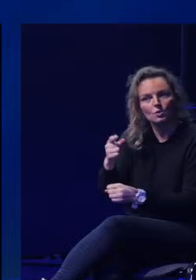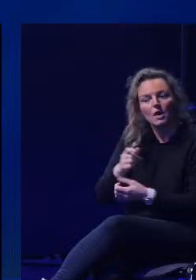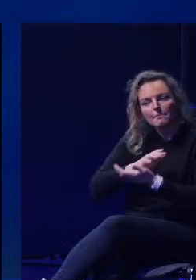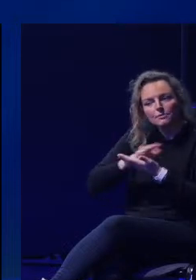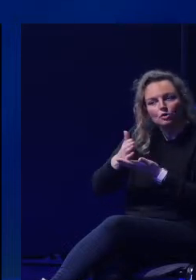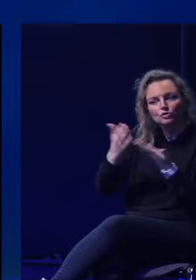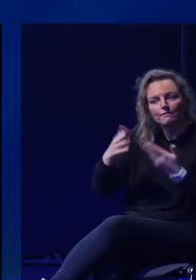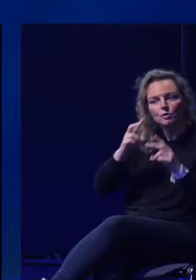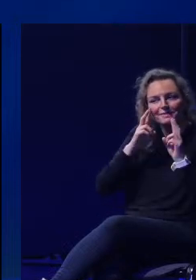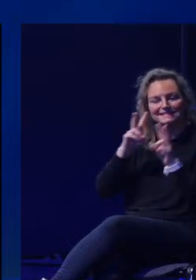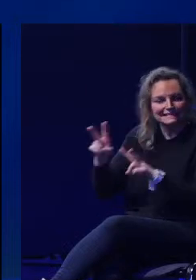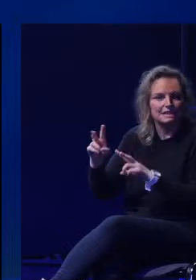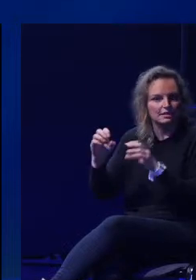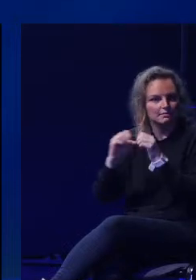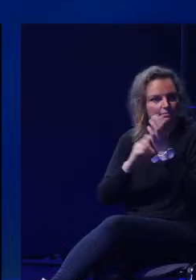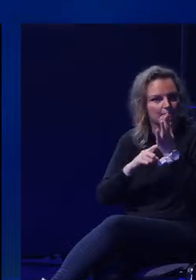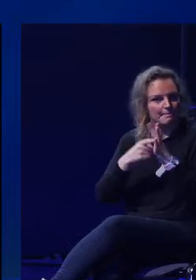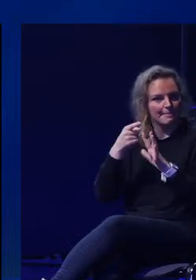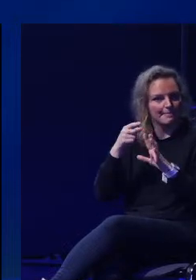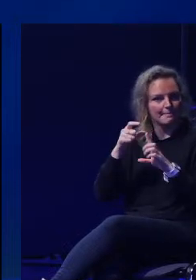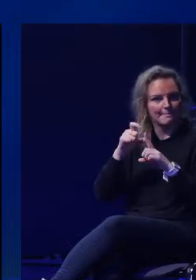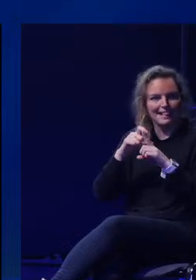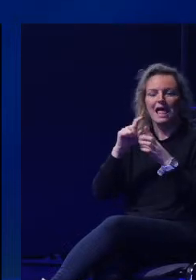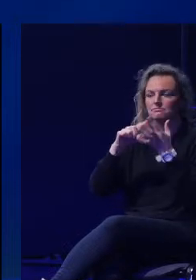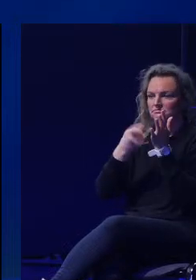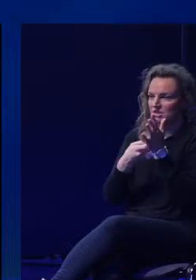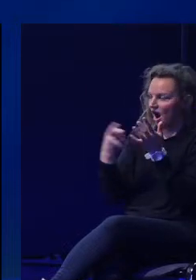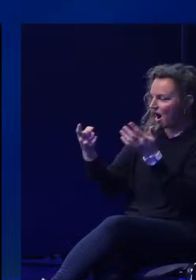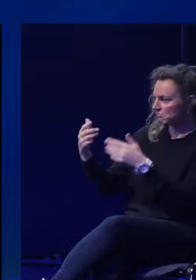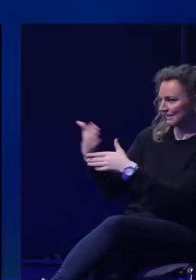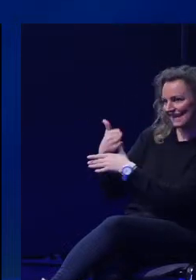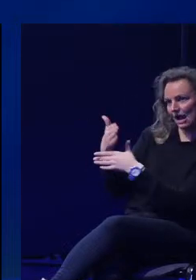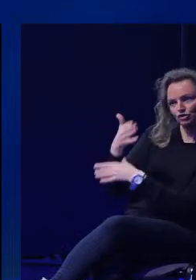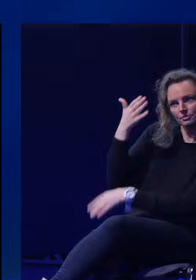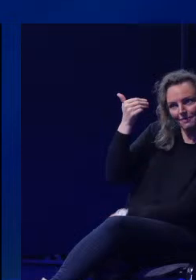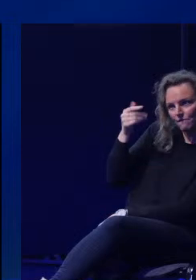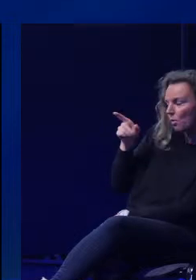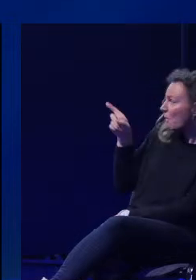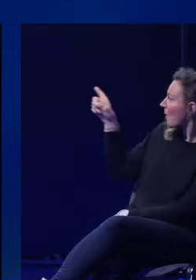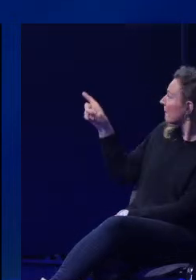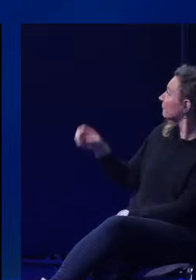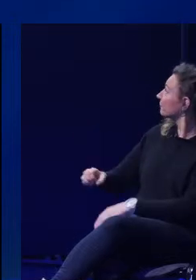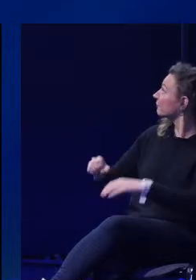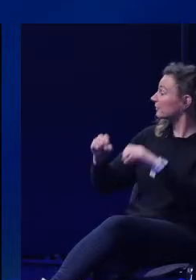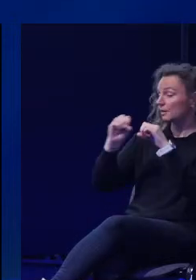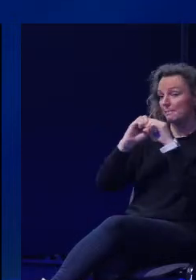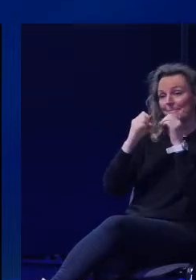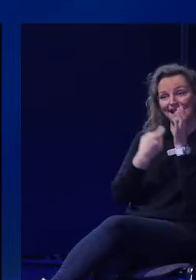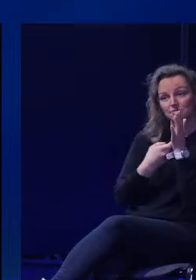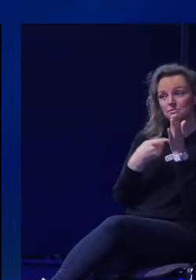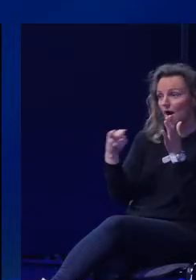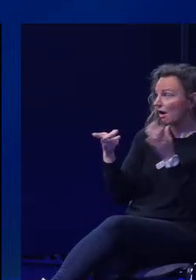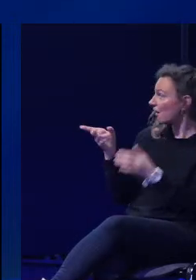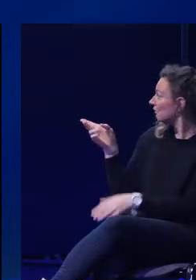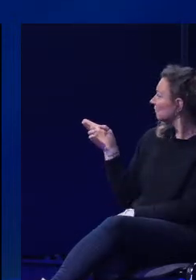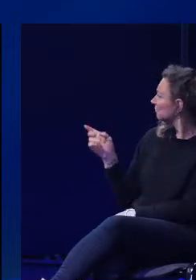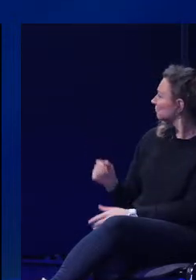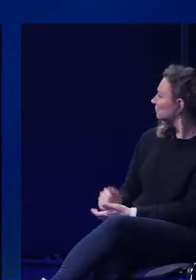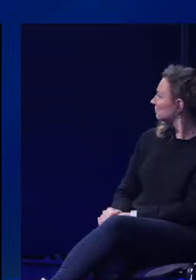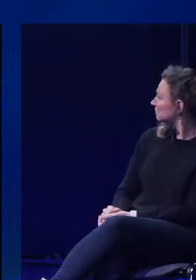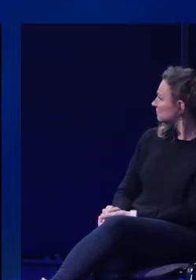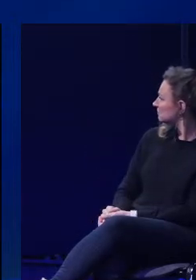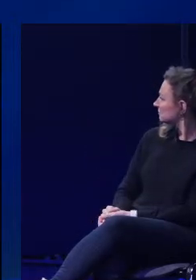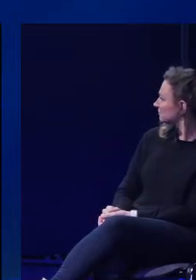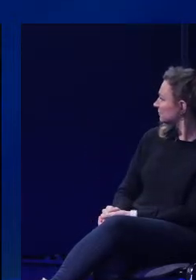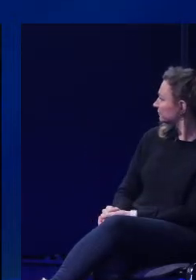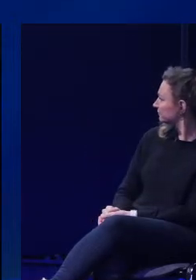in action. I actually hadn't seen Blender in action like this. Blender is not historically known. You may already want to go ahead, actually, Paul, if you wouldn't